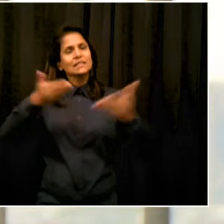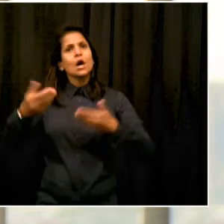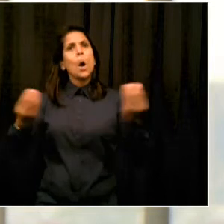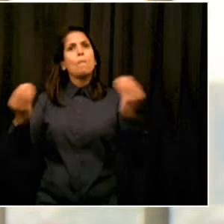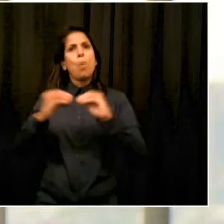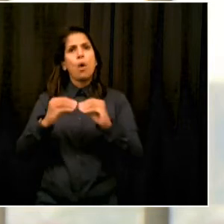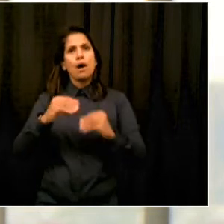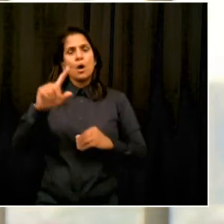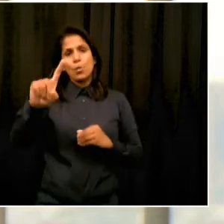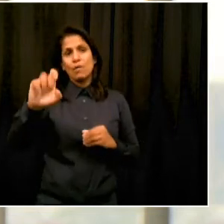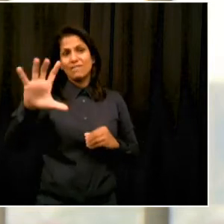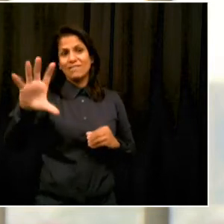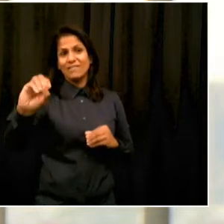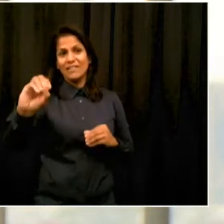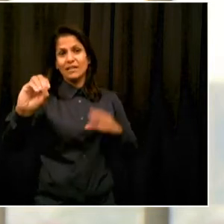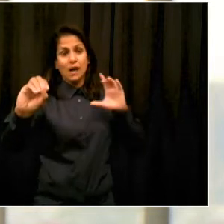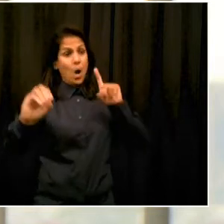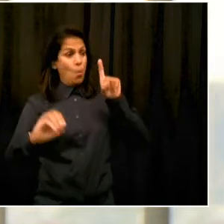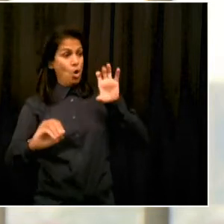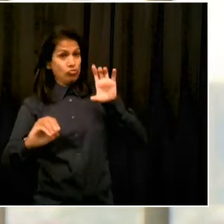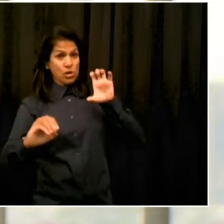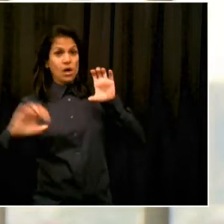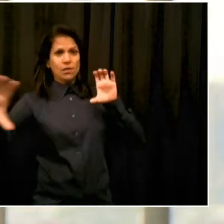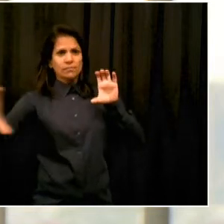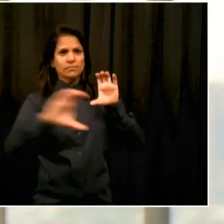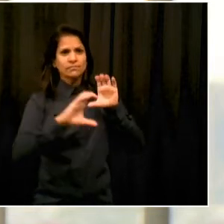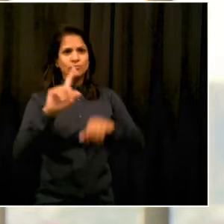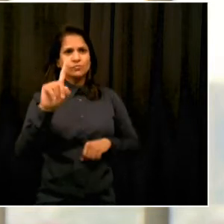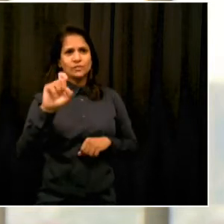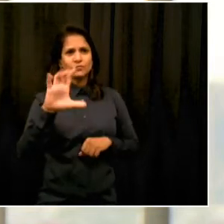lab says about our city.